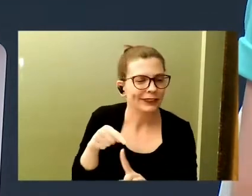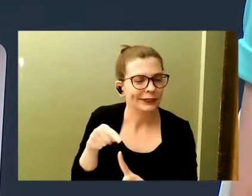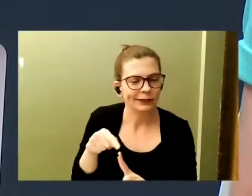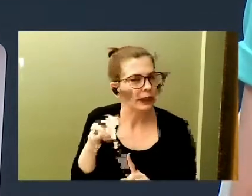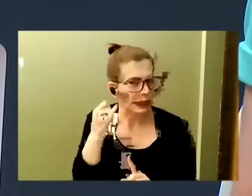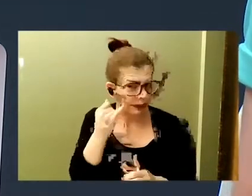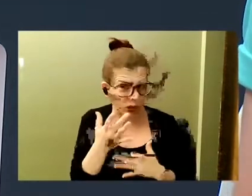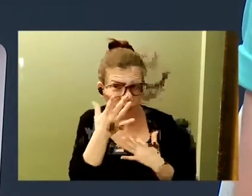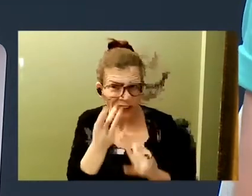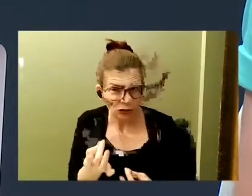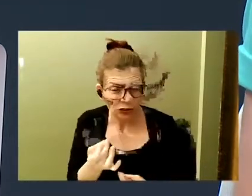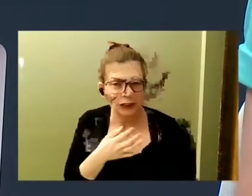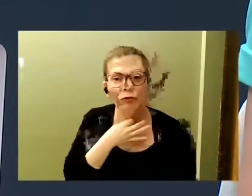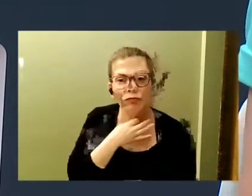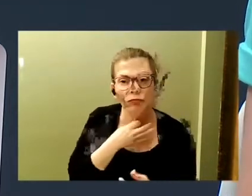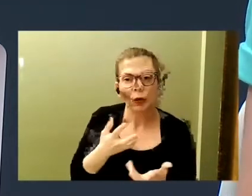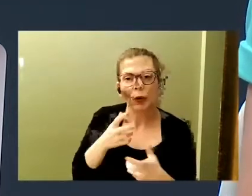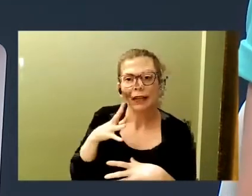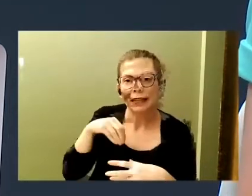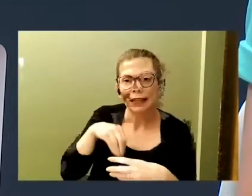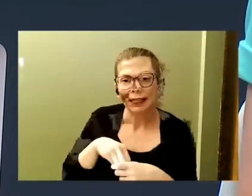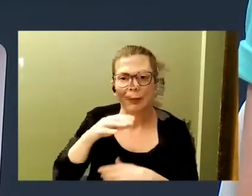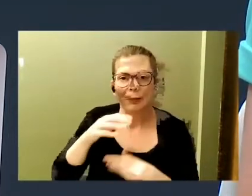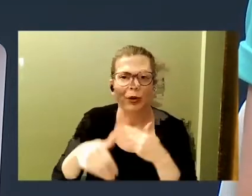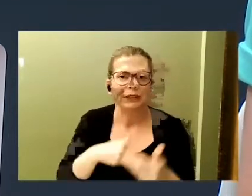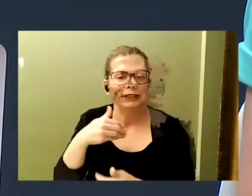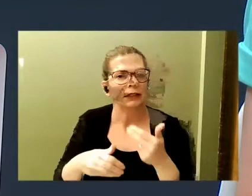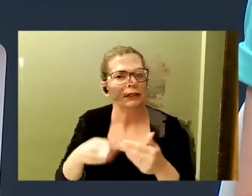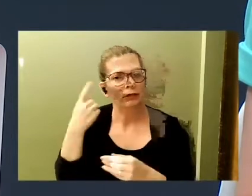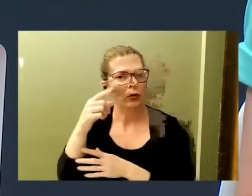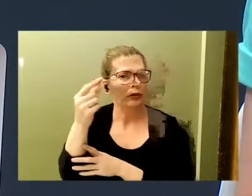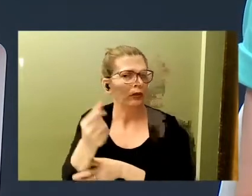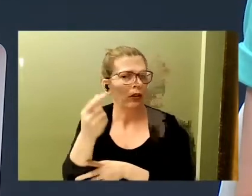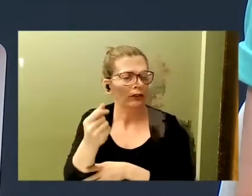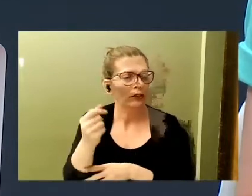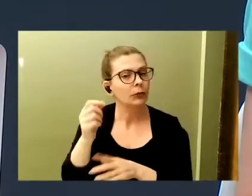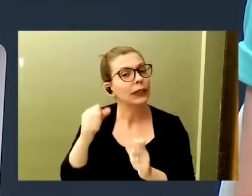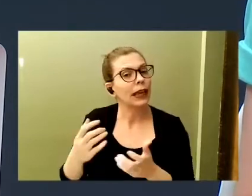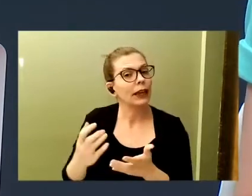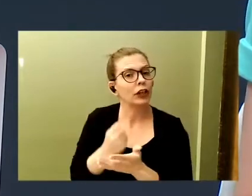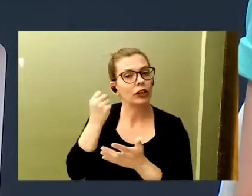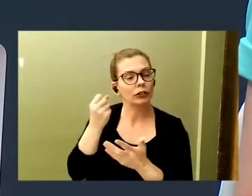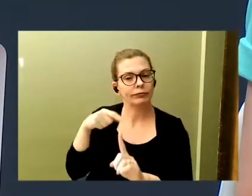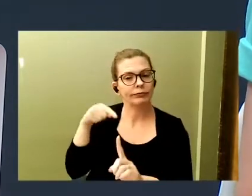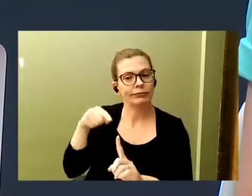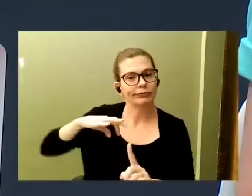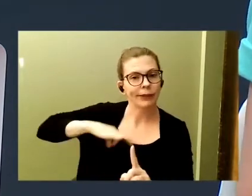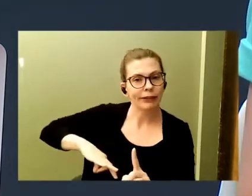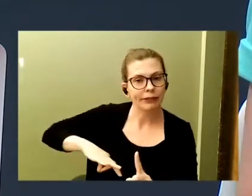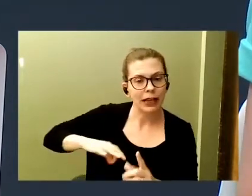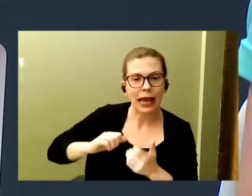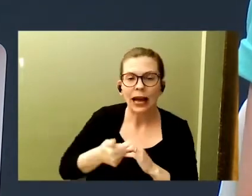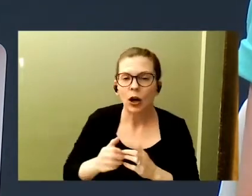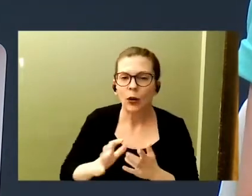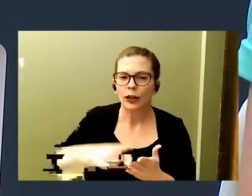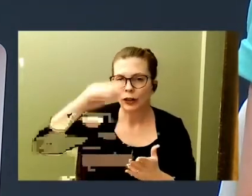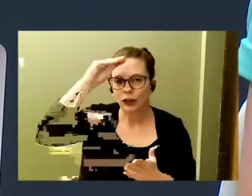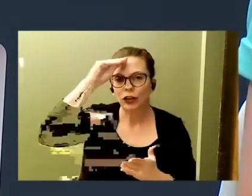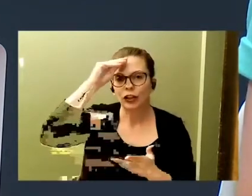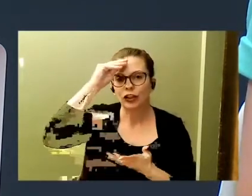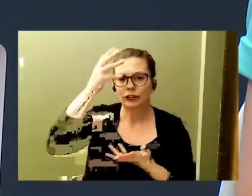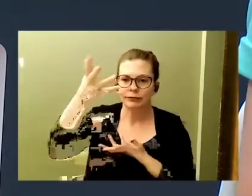that qualification process for a scholarship can earn value by learning, getting engaged, having fun in the